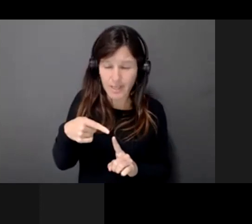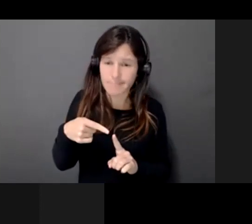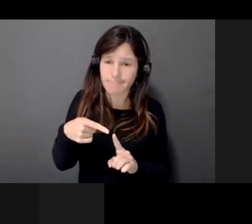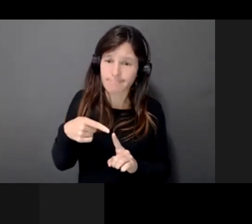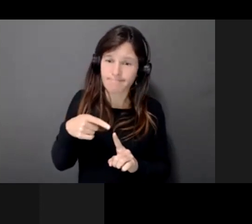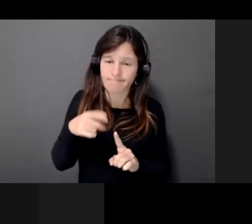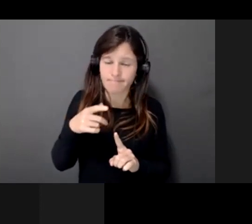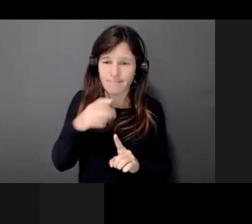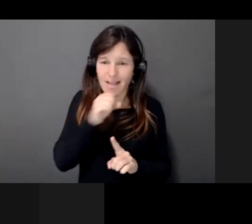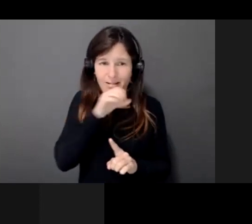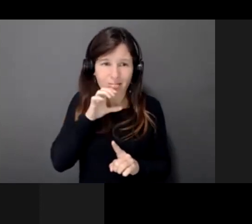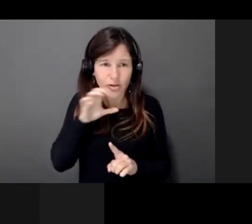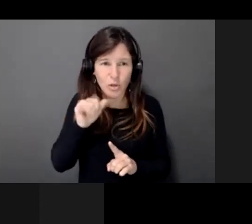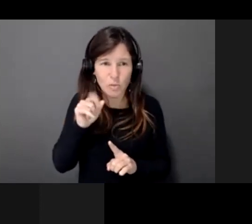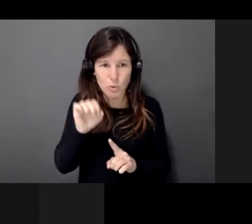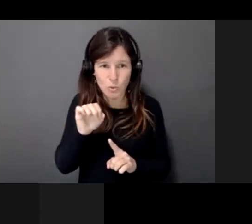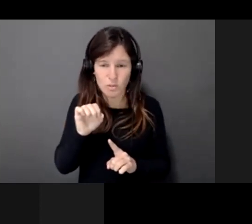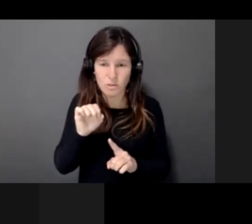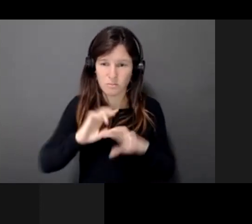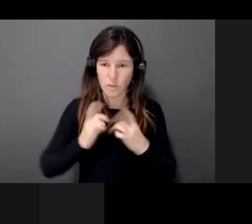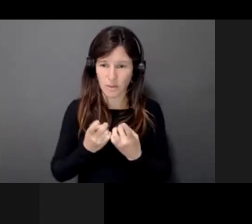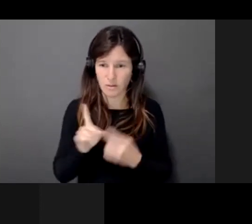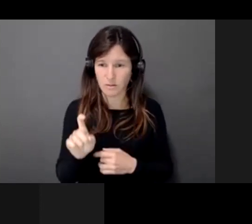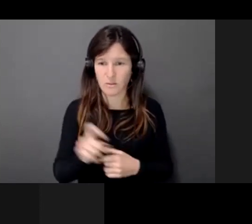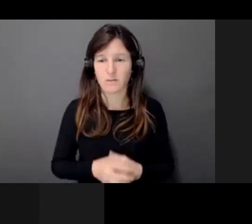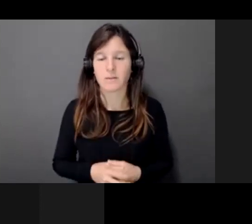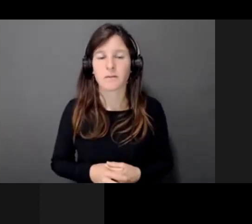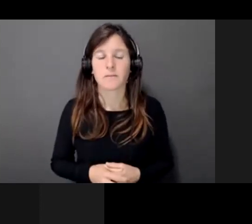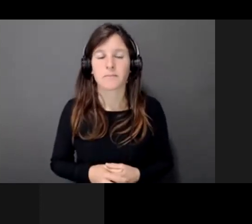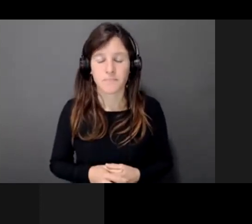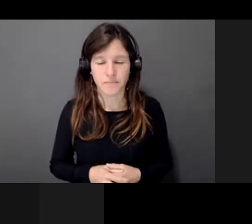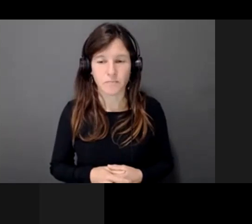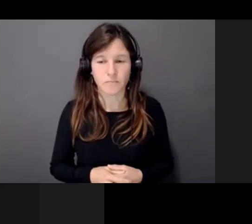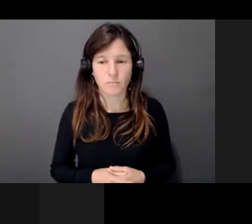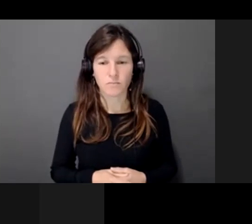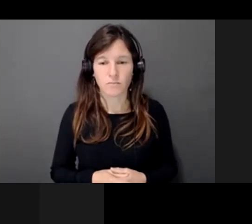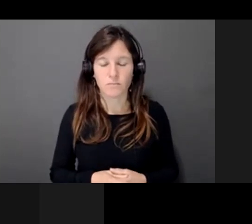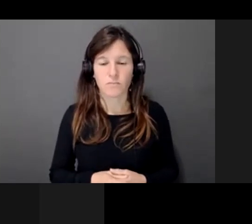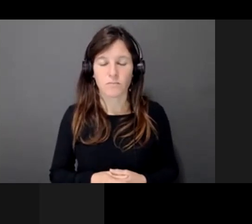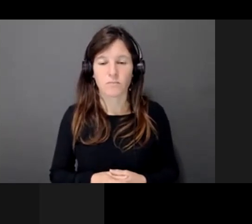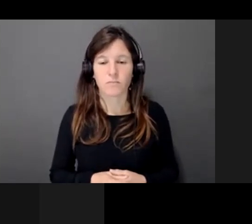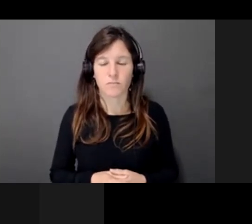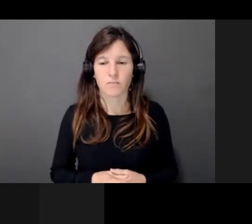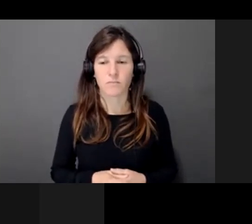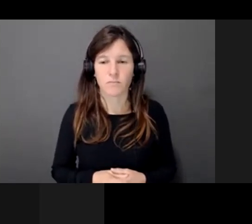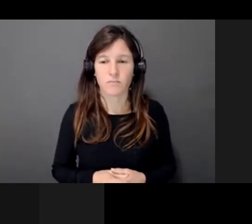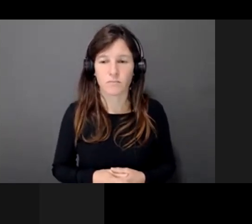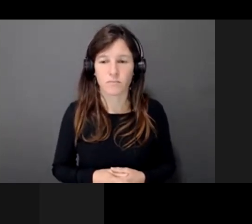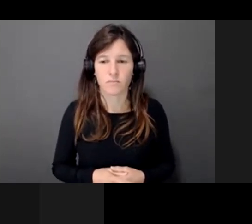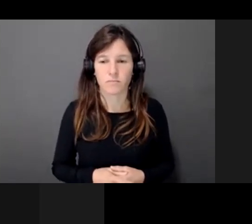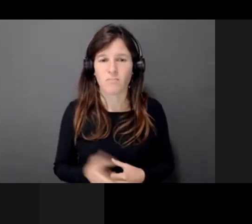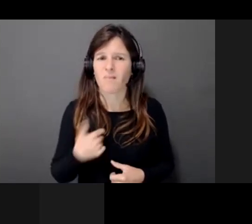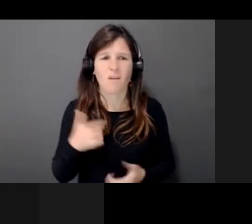So at various times, I've been supported and have had communication with um, really